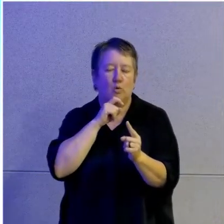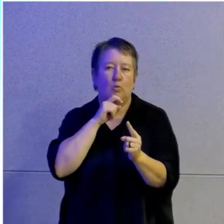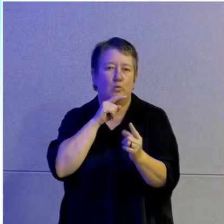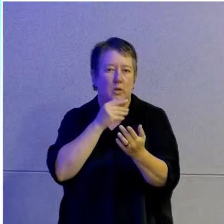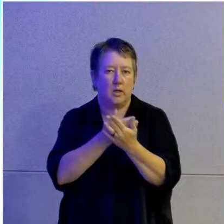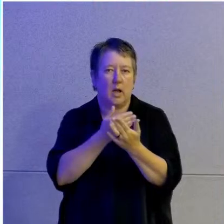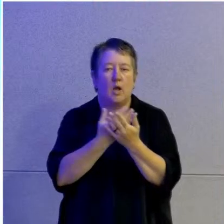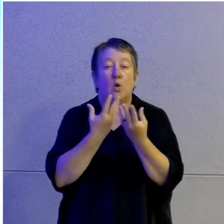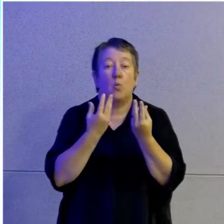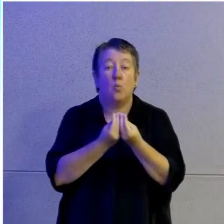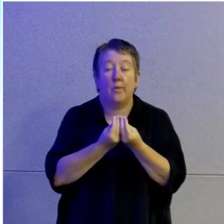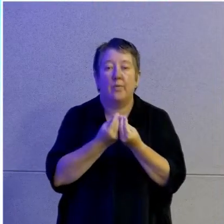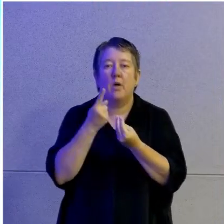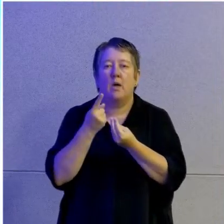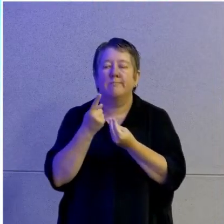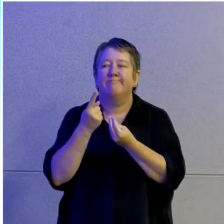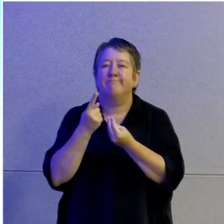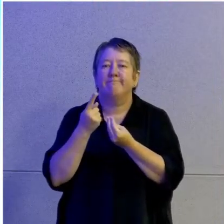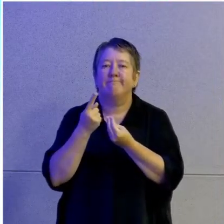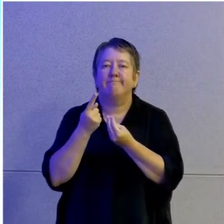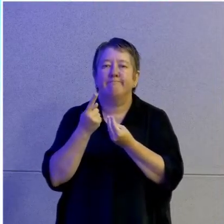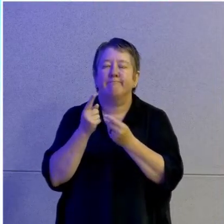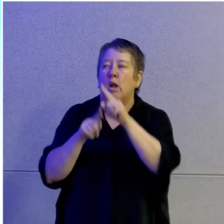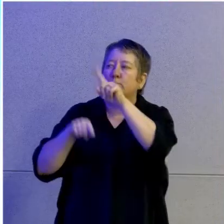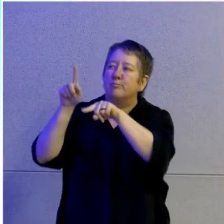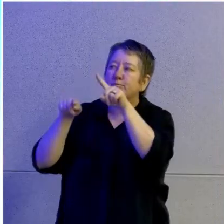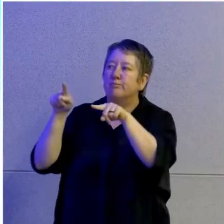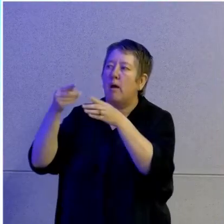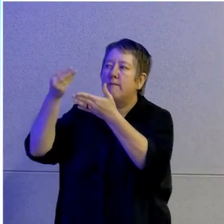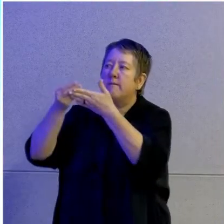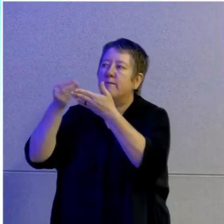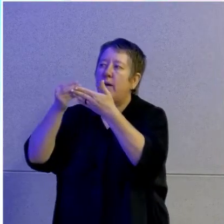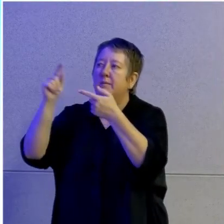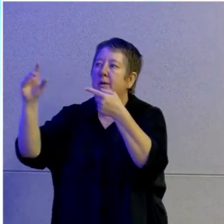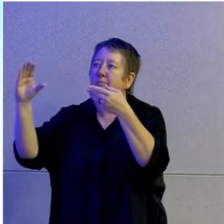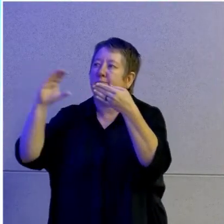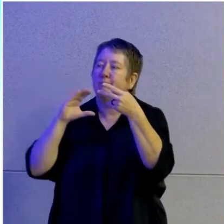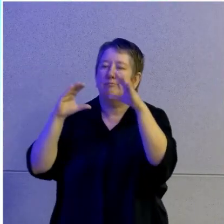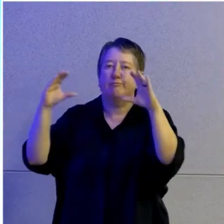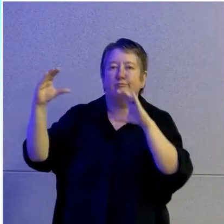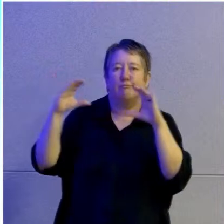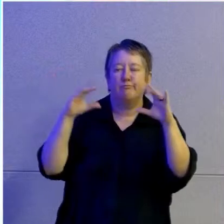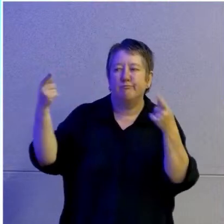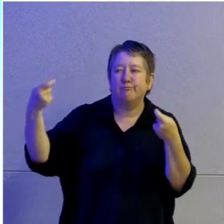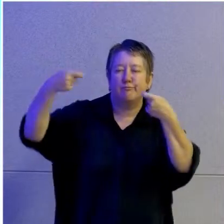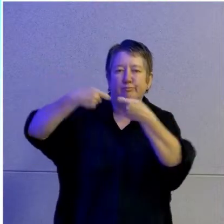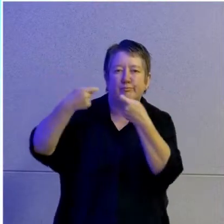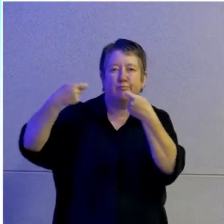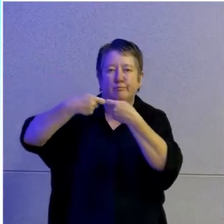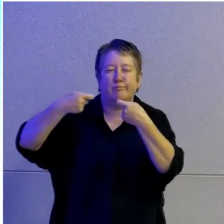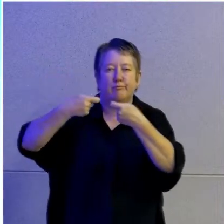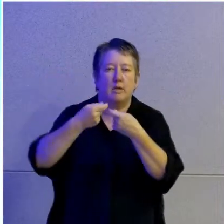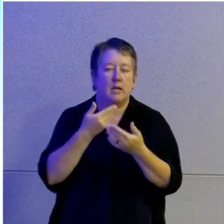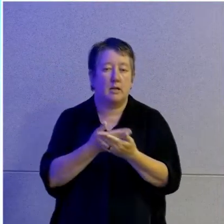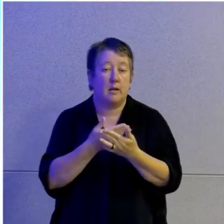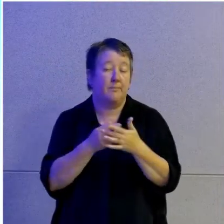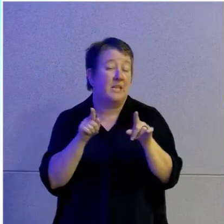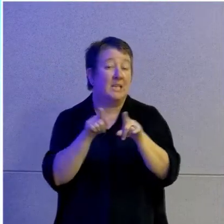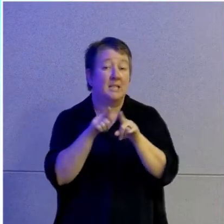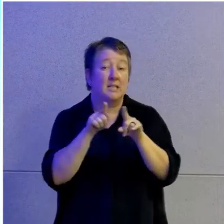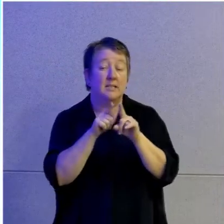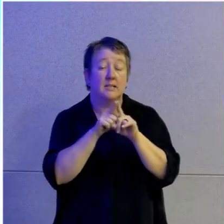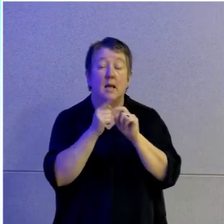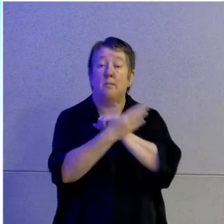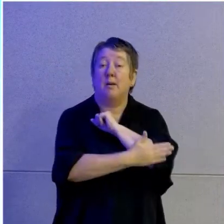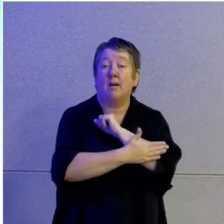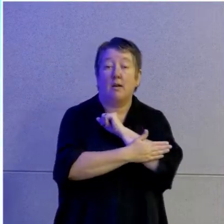multi-source funding. Again, it is important that as countries we look at the issue of funding, of which it was touched